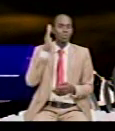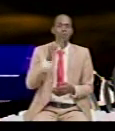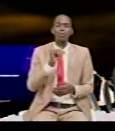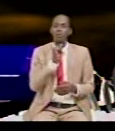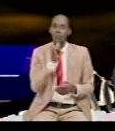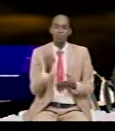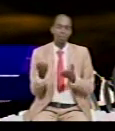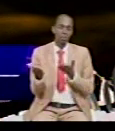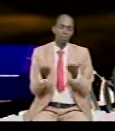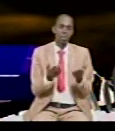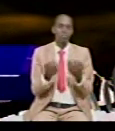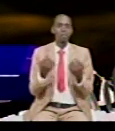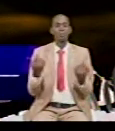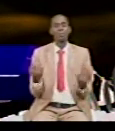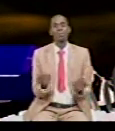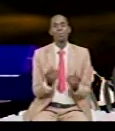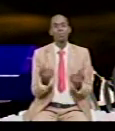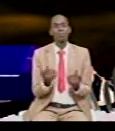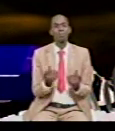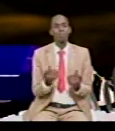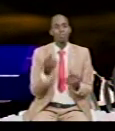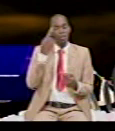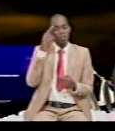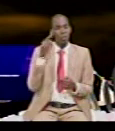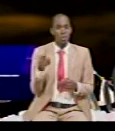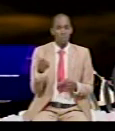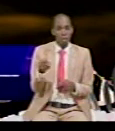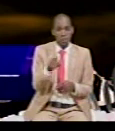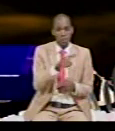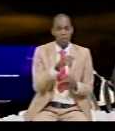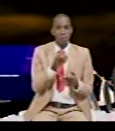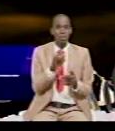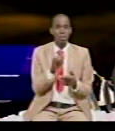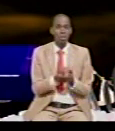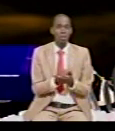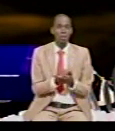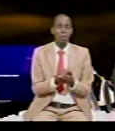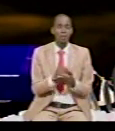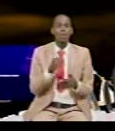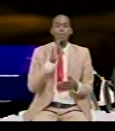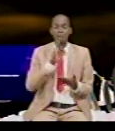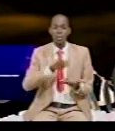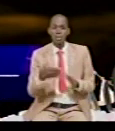sin. For he that is dead is free